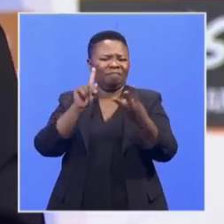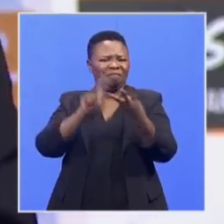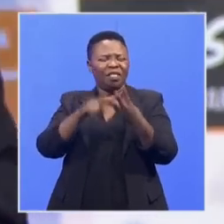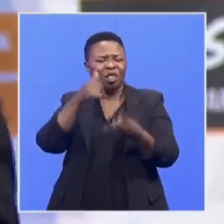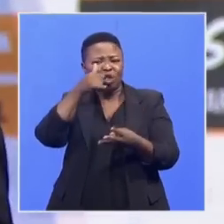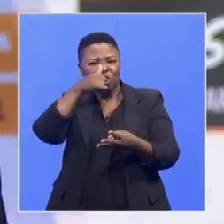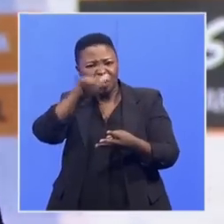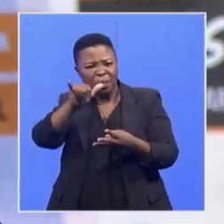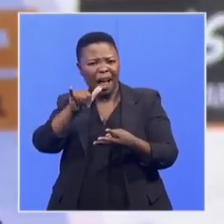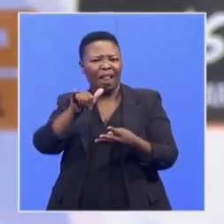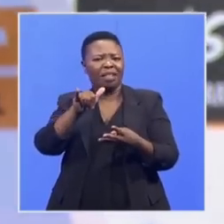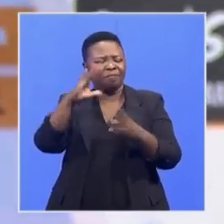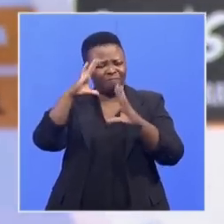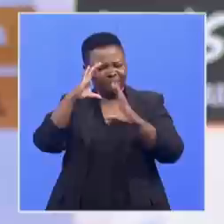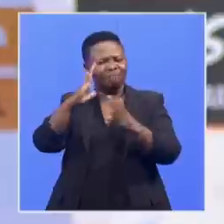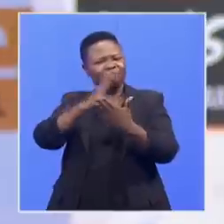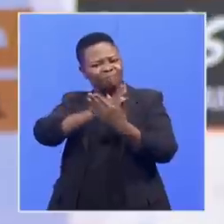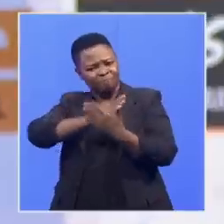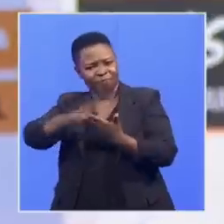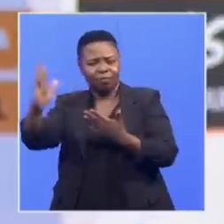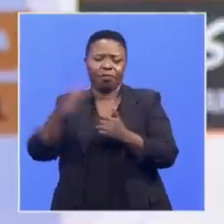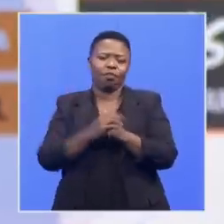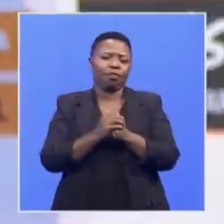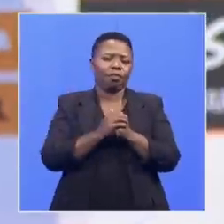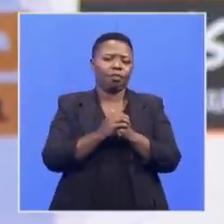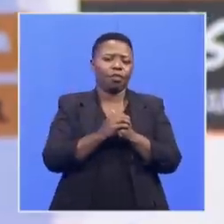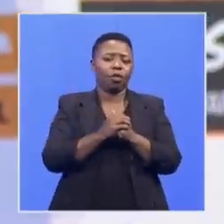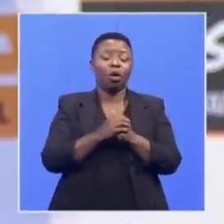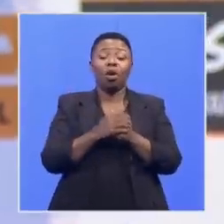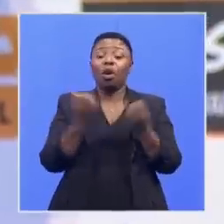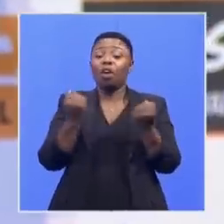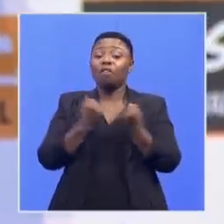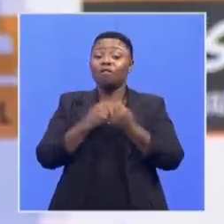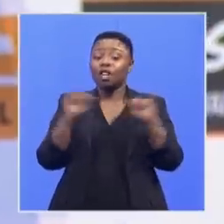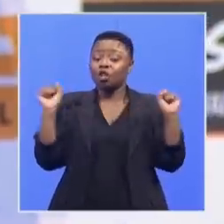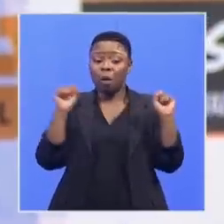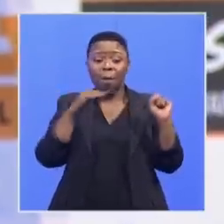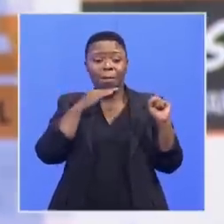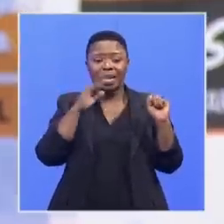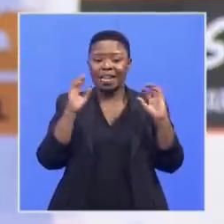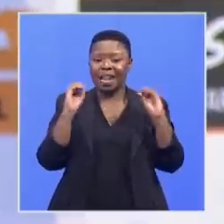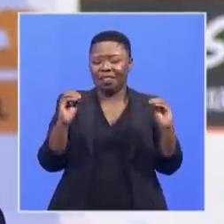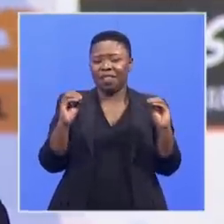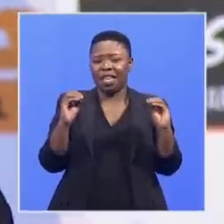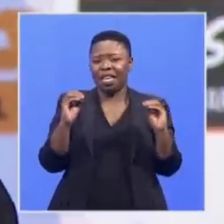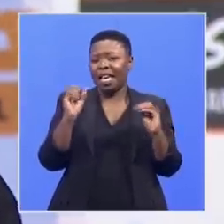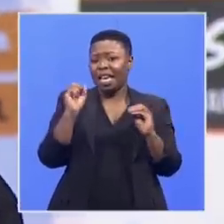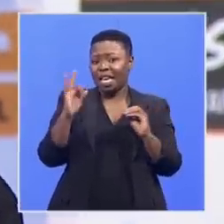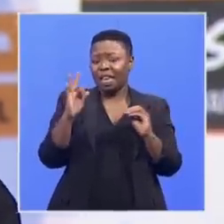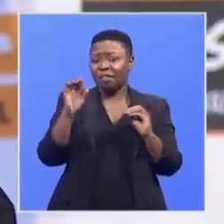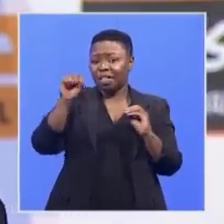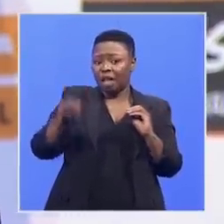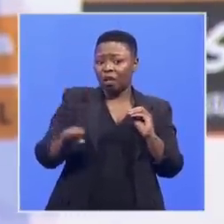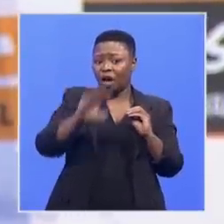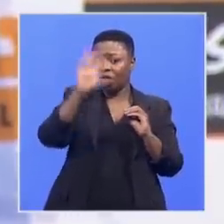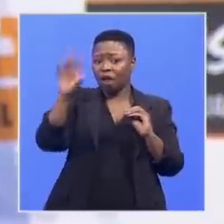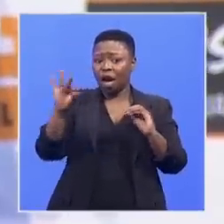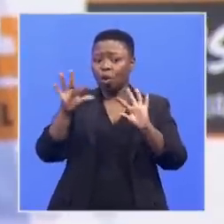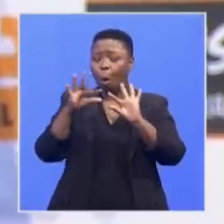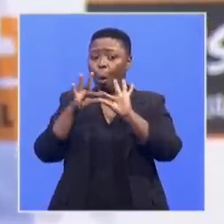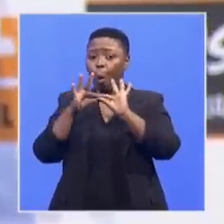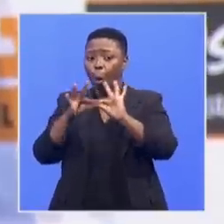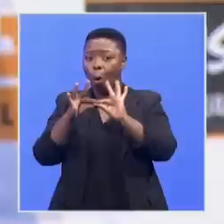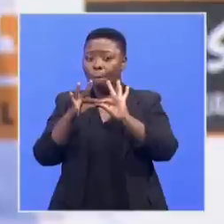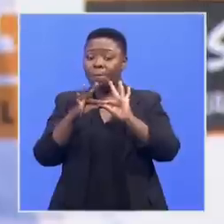Freedom cannot be meaningful when South African homes and businesses are without